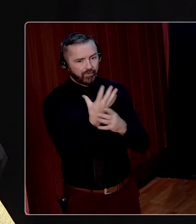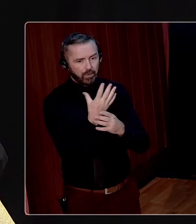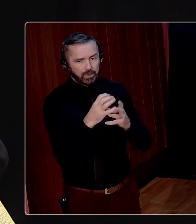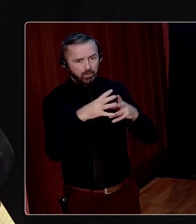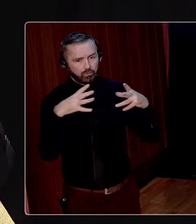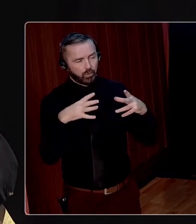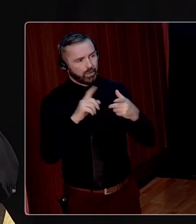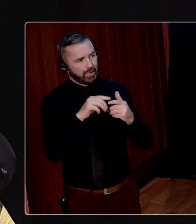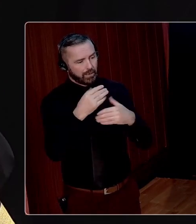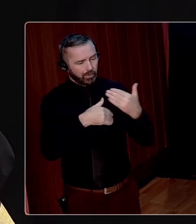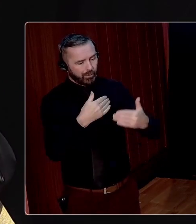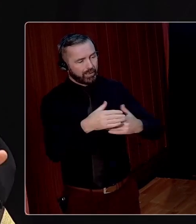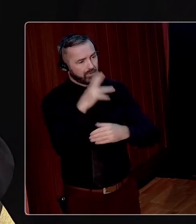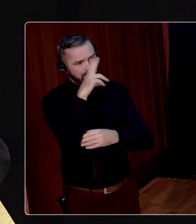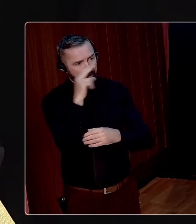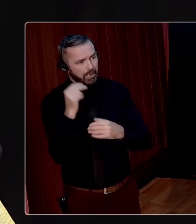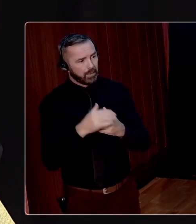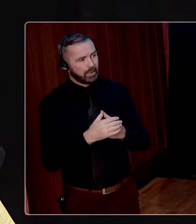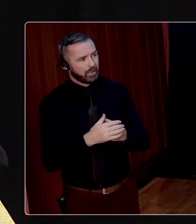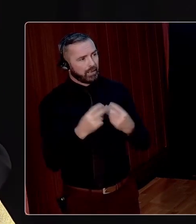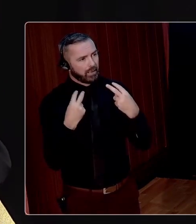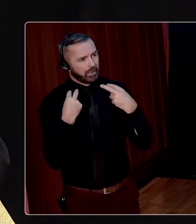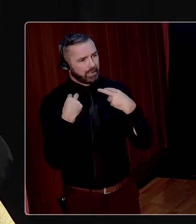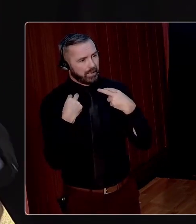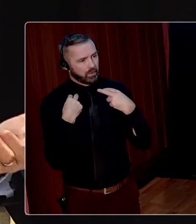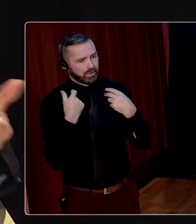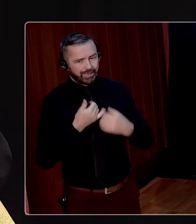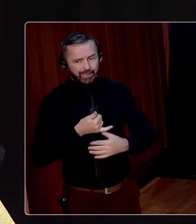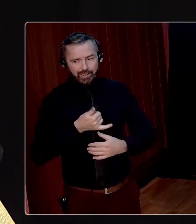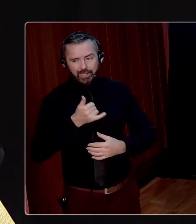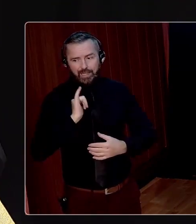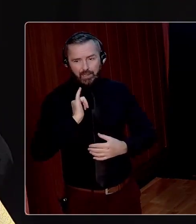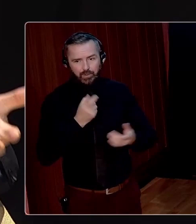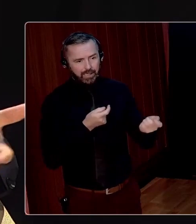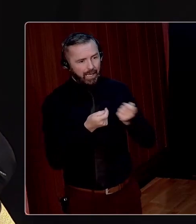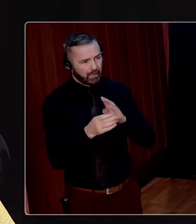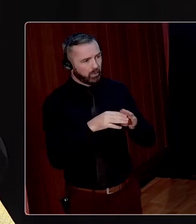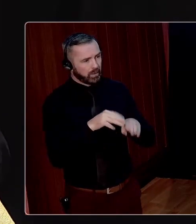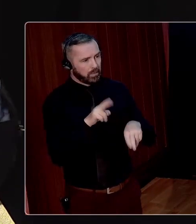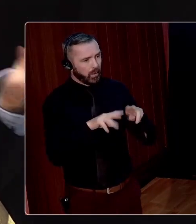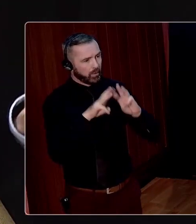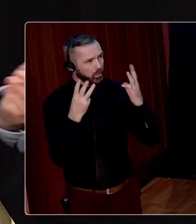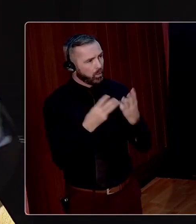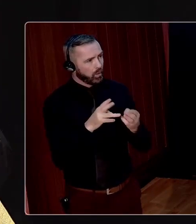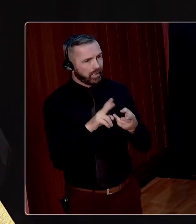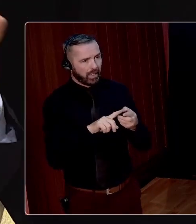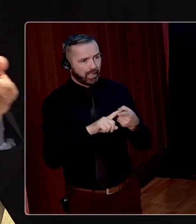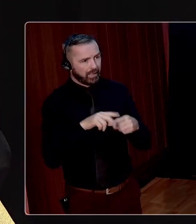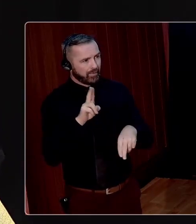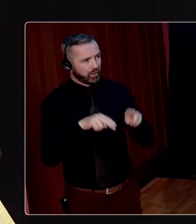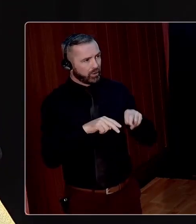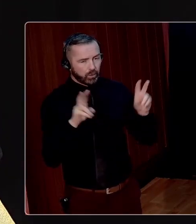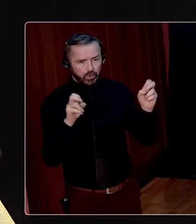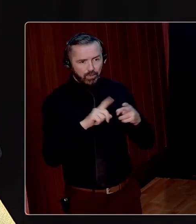growth and the progress. For instance, as language which are able to handle the modern world and to have new terminology and